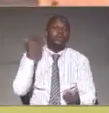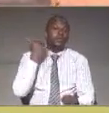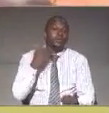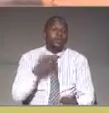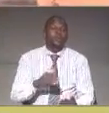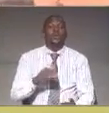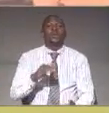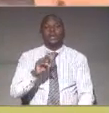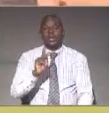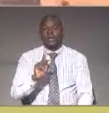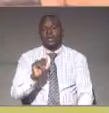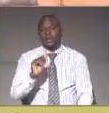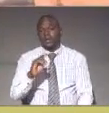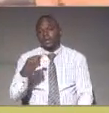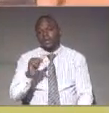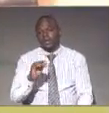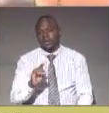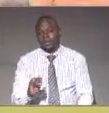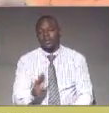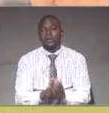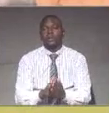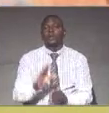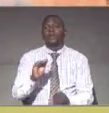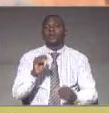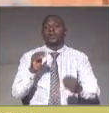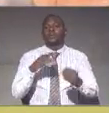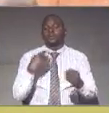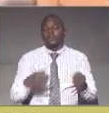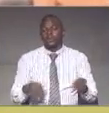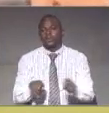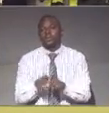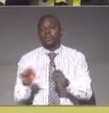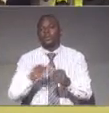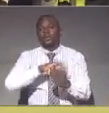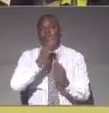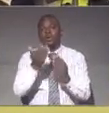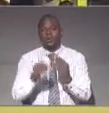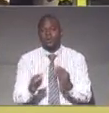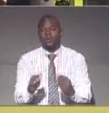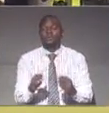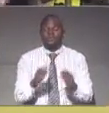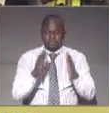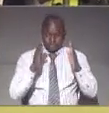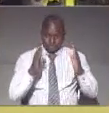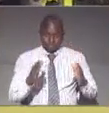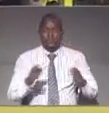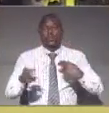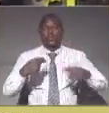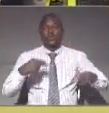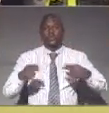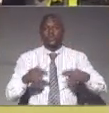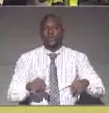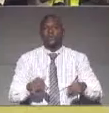Kakumiro, Chibale, Chikube and Chiriandongo, as well as Masindi at Kontiki Hotel in